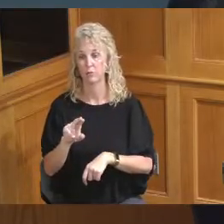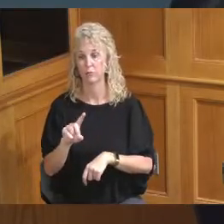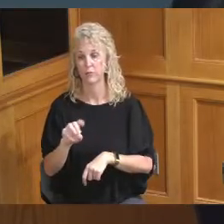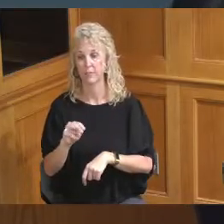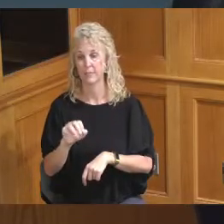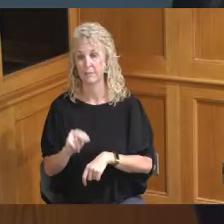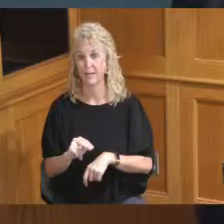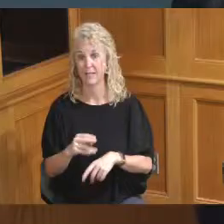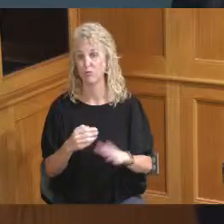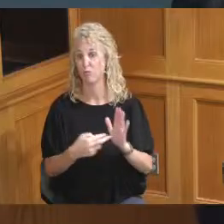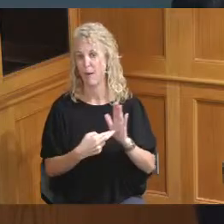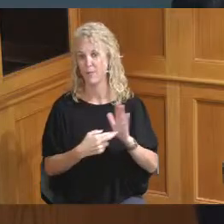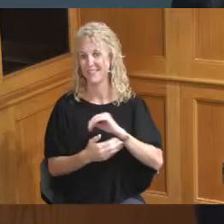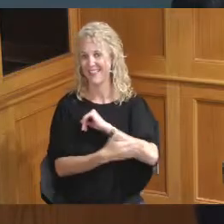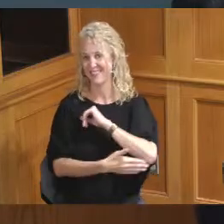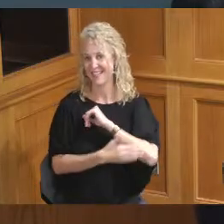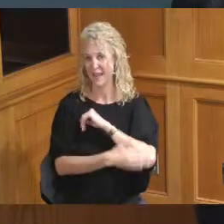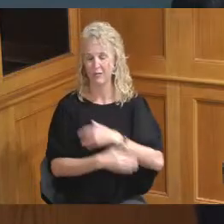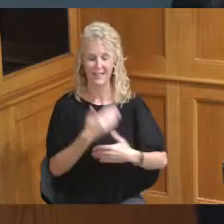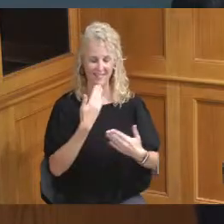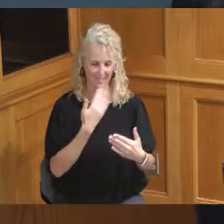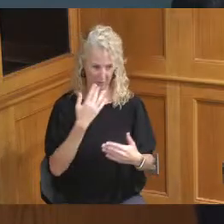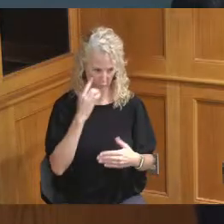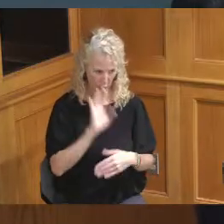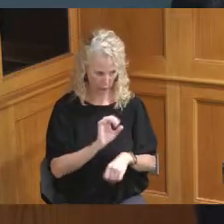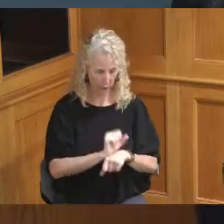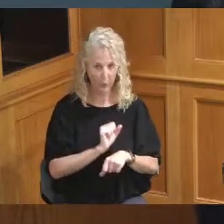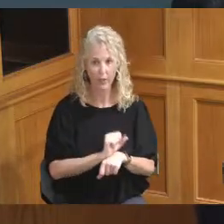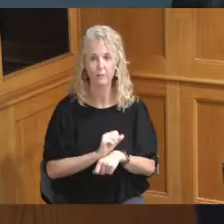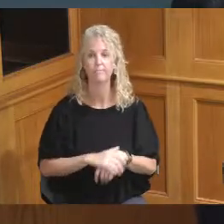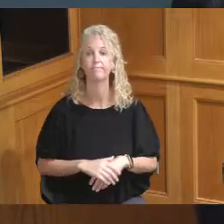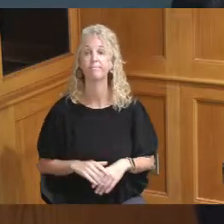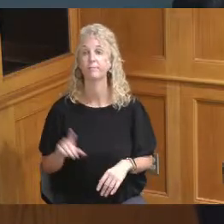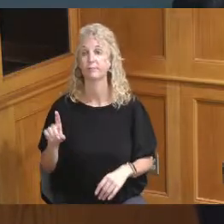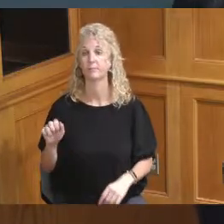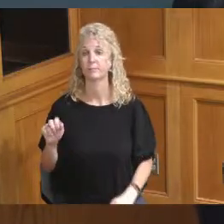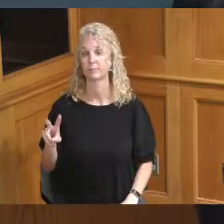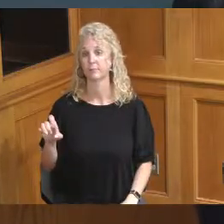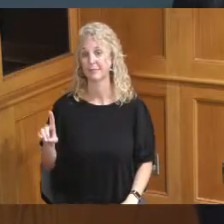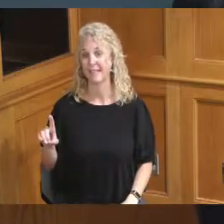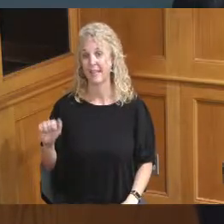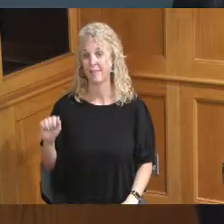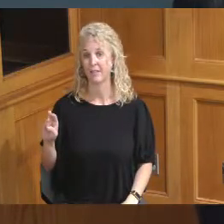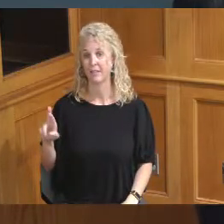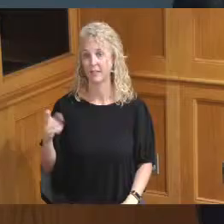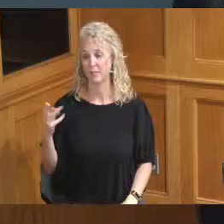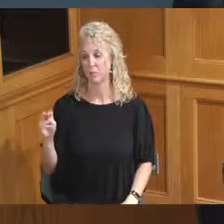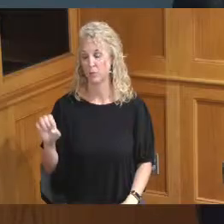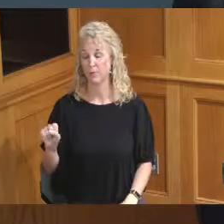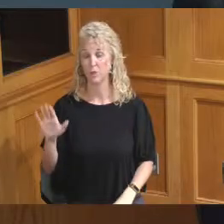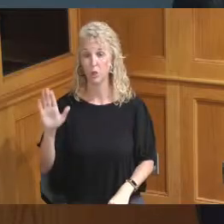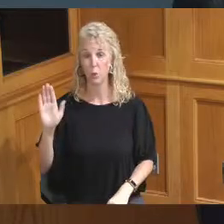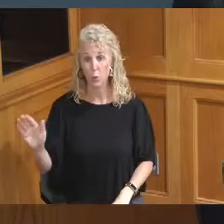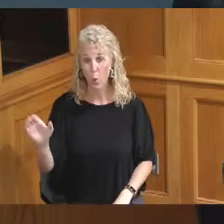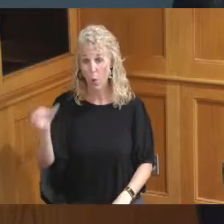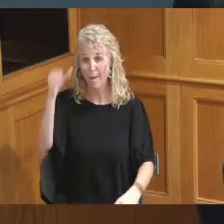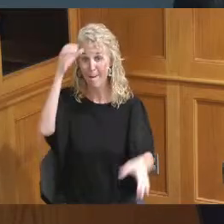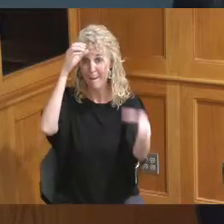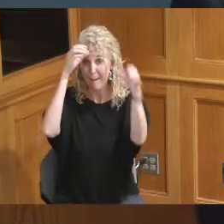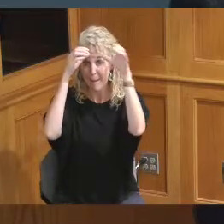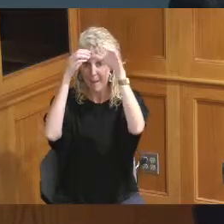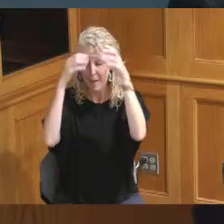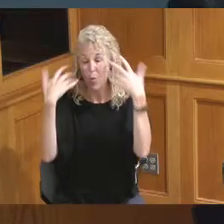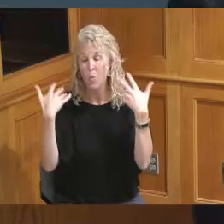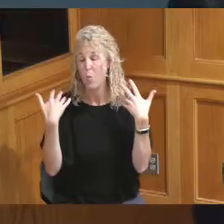way of the county side. Thank you, Roger, for everything that you've done. David Abrams, your expertise has been invaluable. I mean, it's the reason we